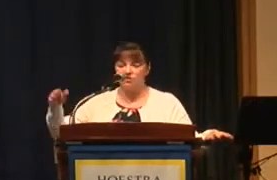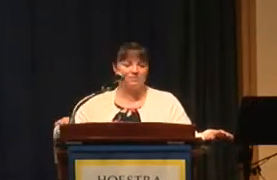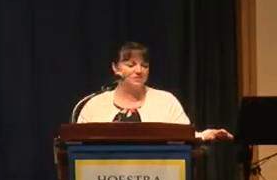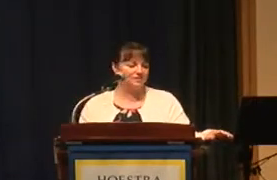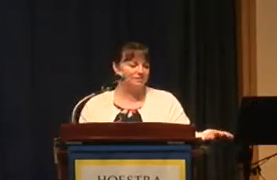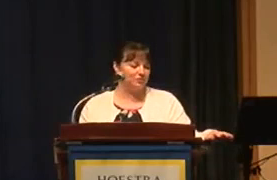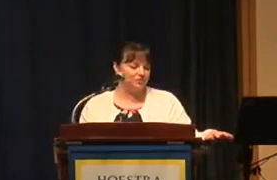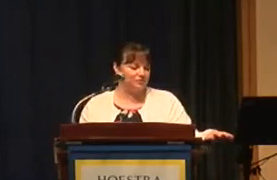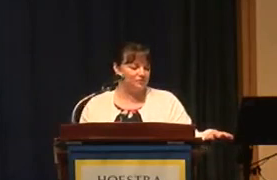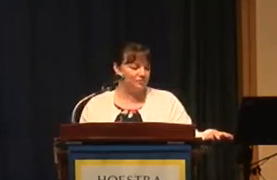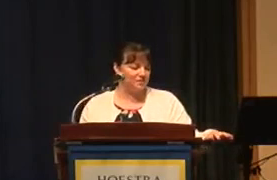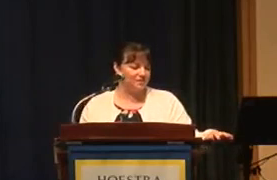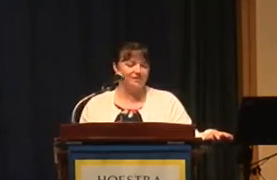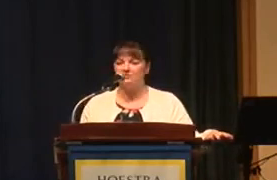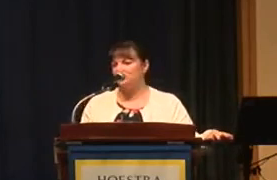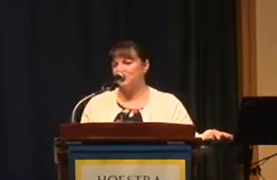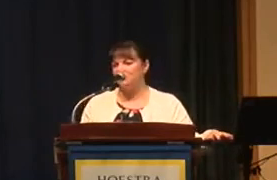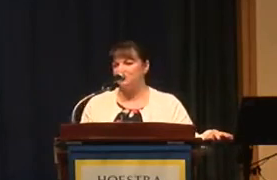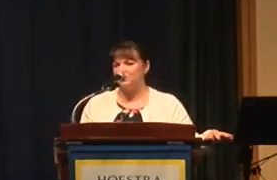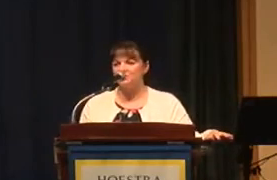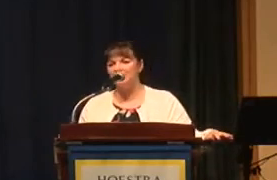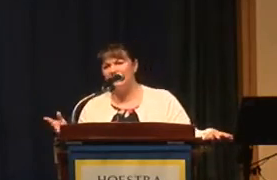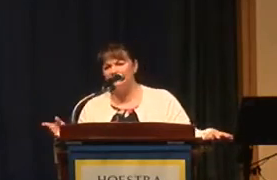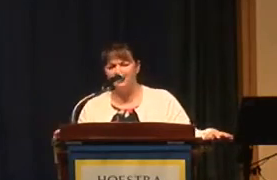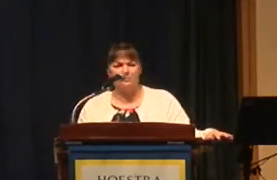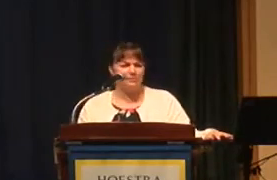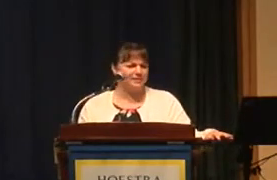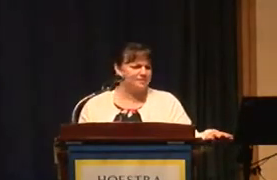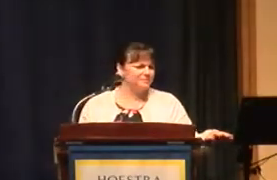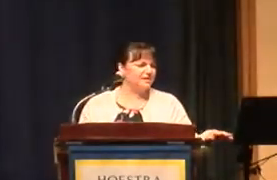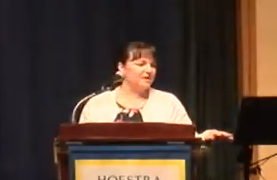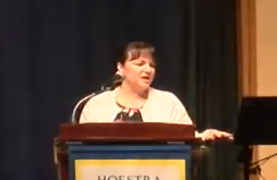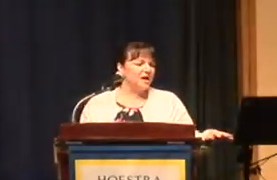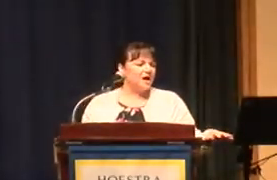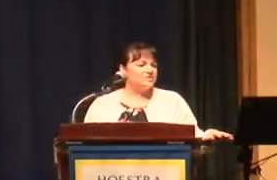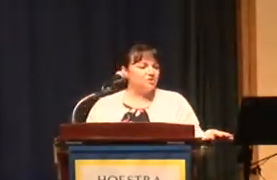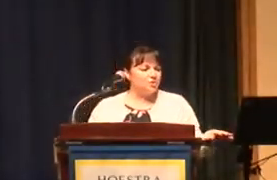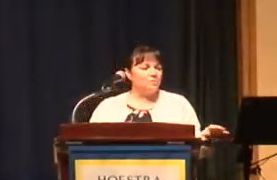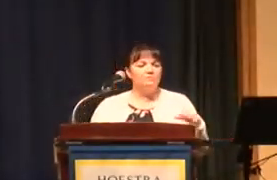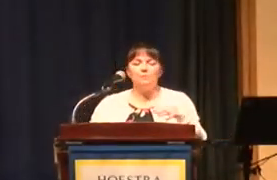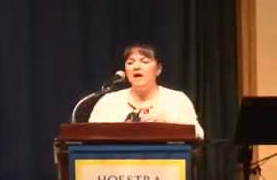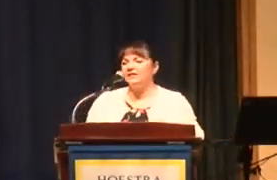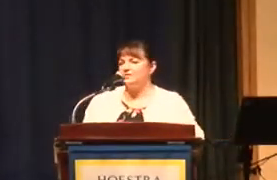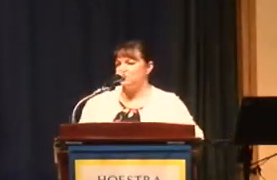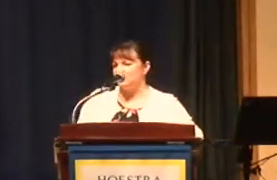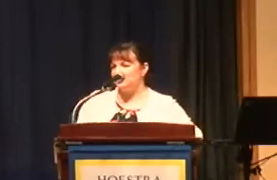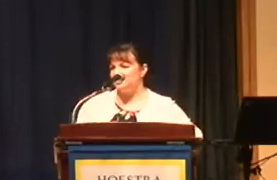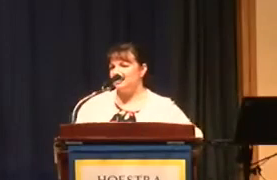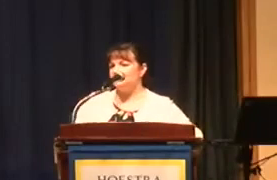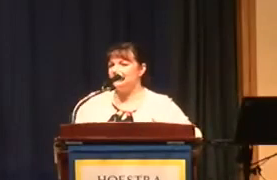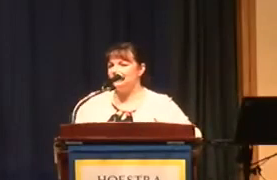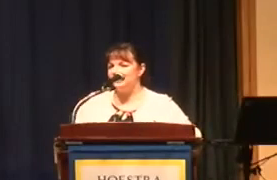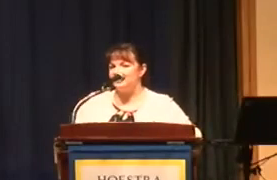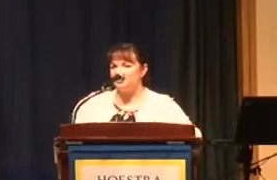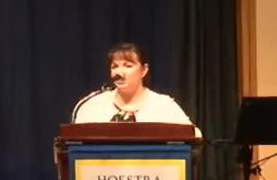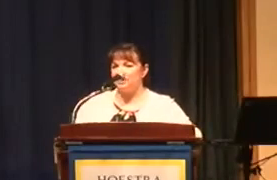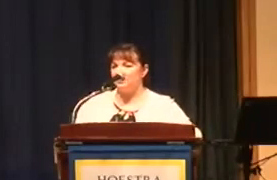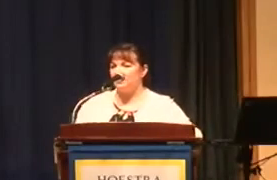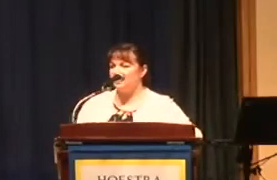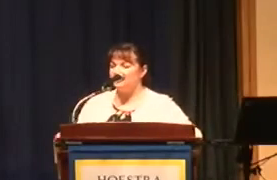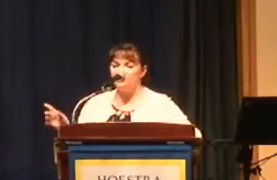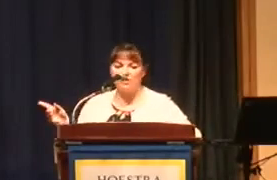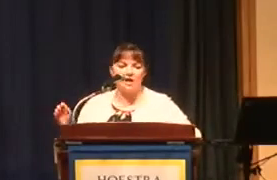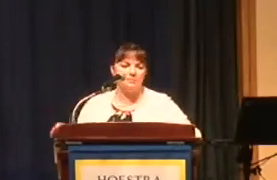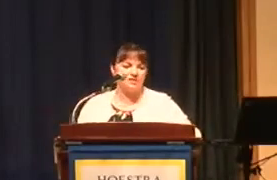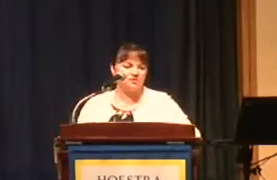essay. ChatGPT produced it for me in just a couple of, it's not even a couple of minutes. So for my concern, especially as an